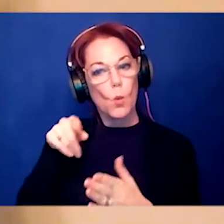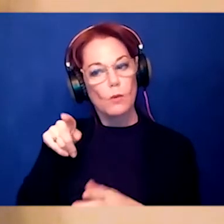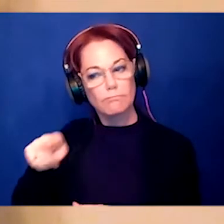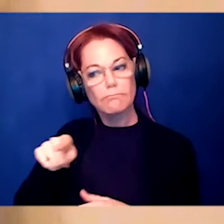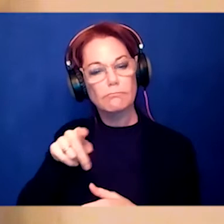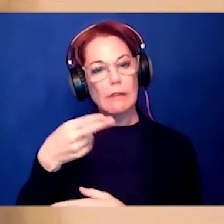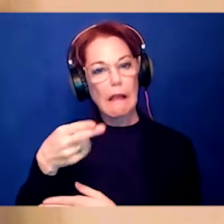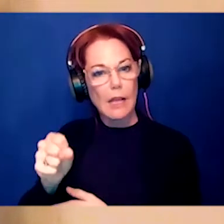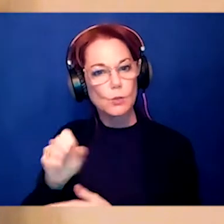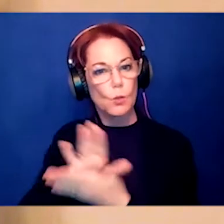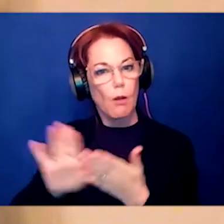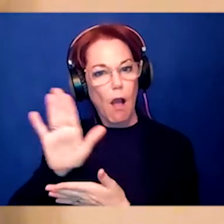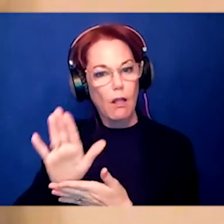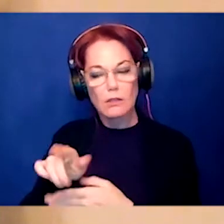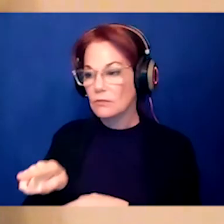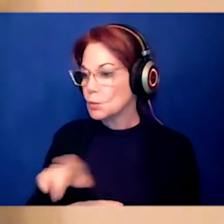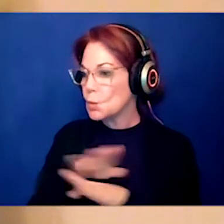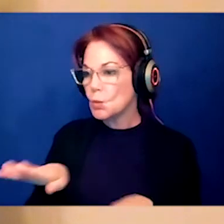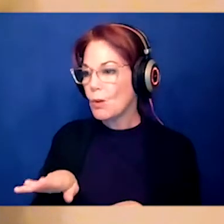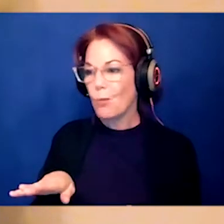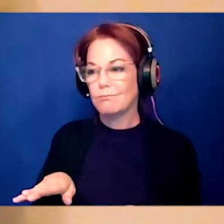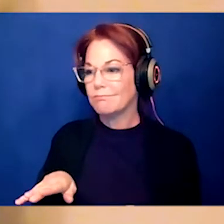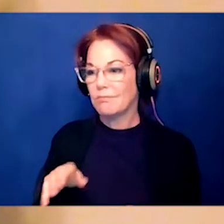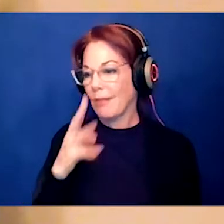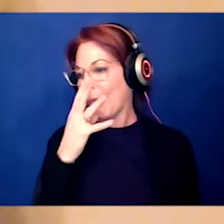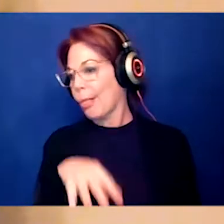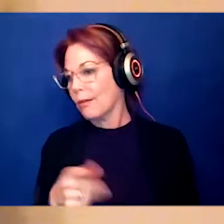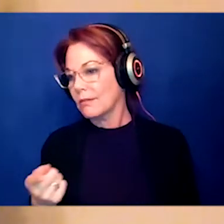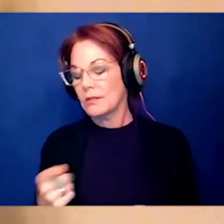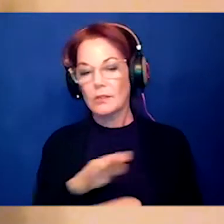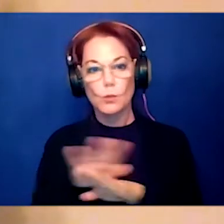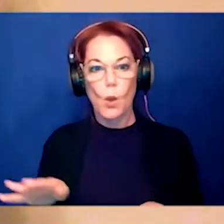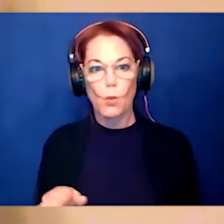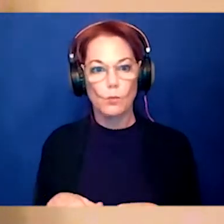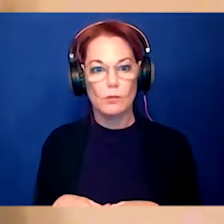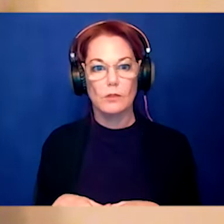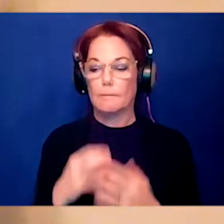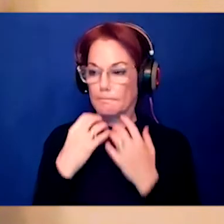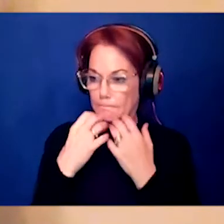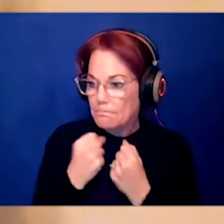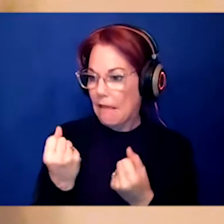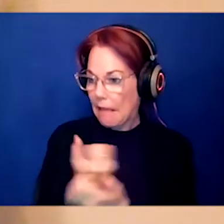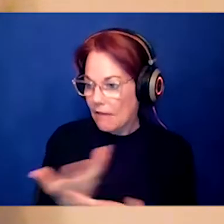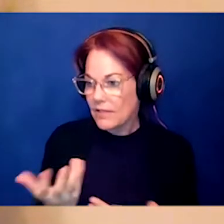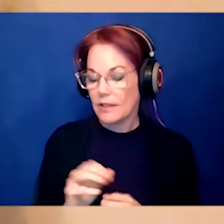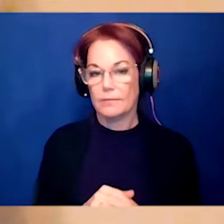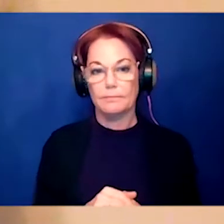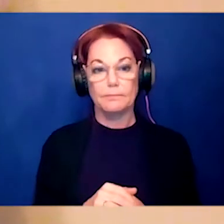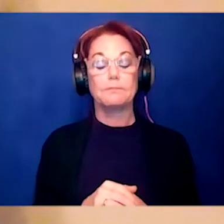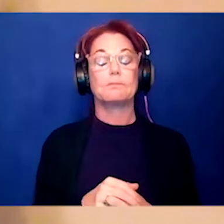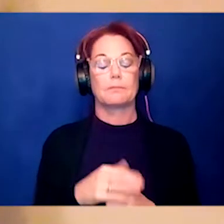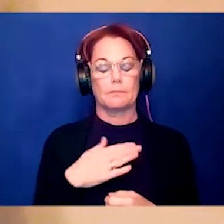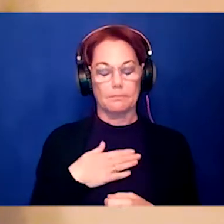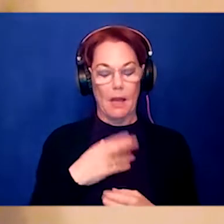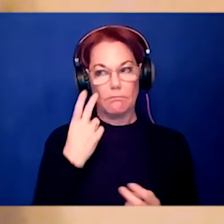It took me 2 or 3 days to get to my high school from Gihembe. The walk was long and very dangerous, but I knew